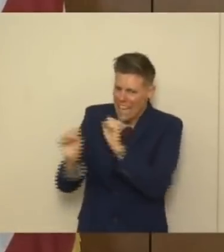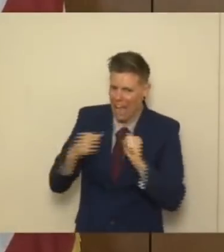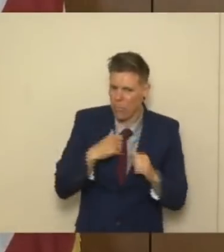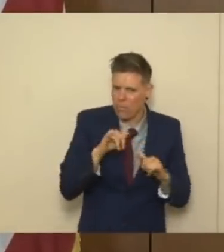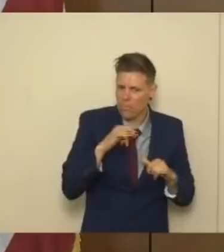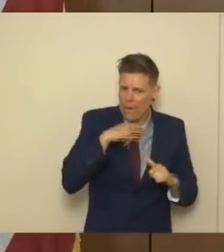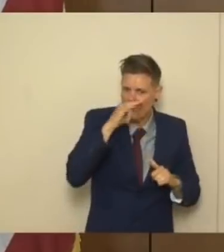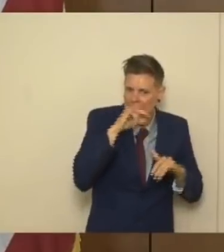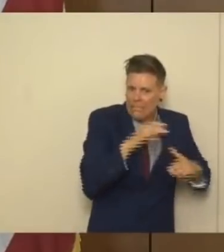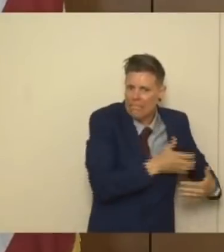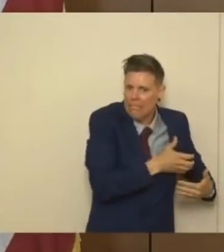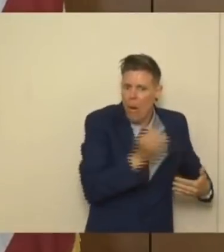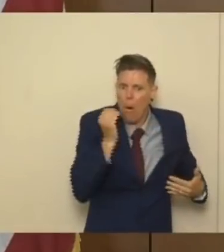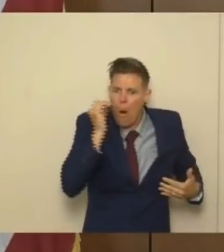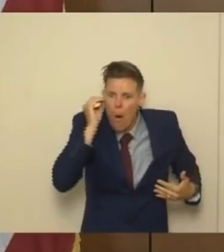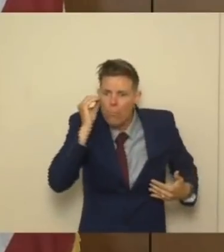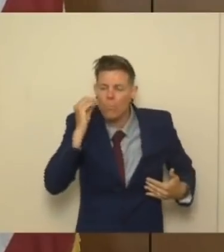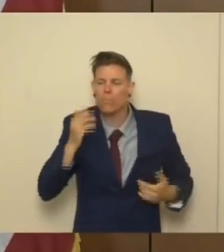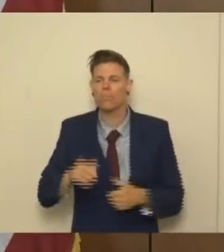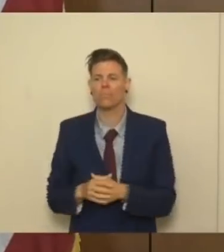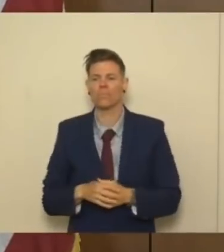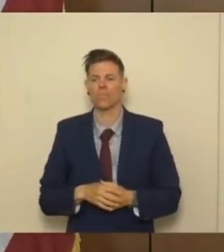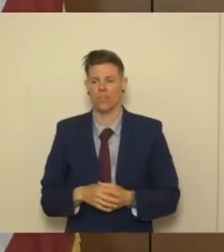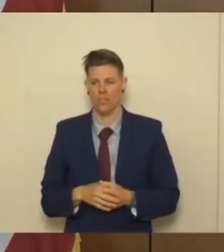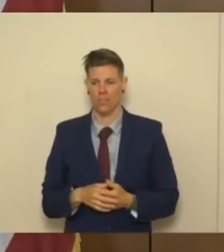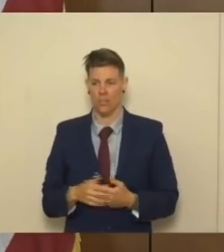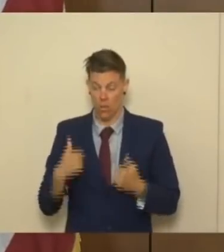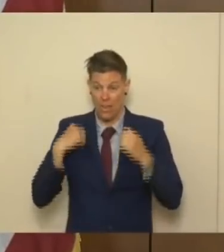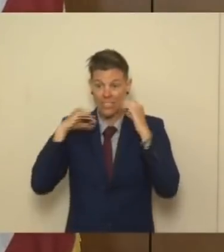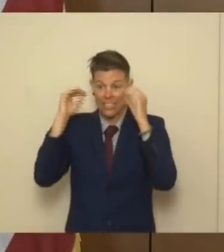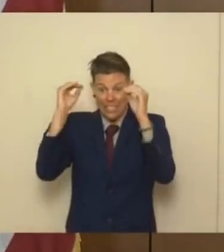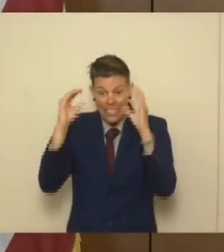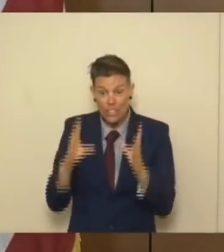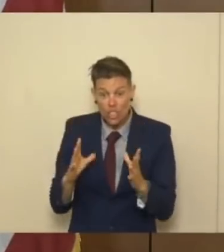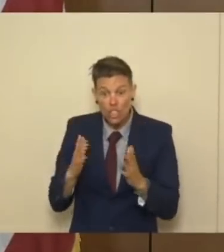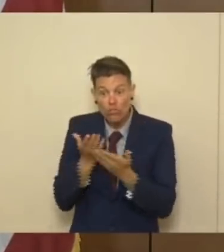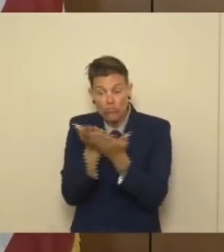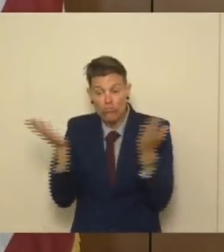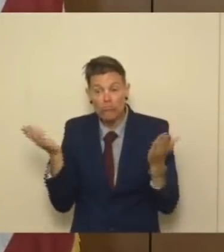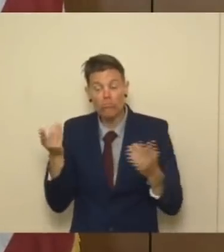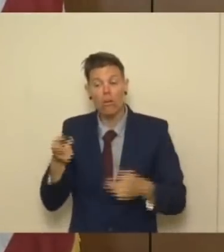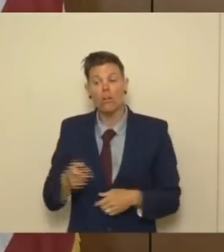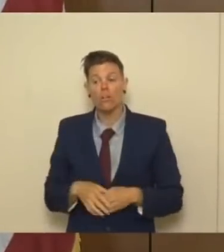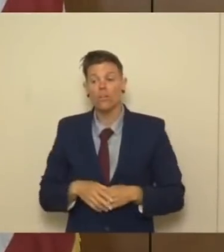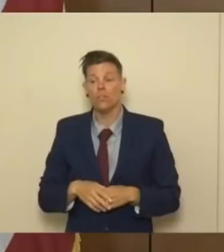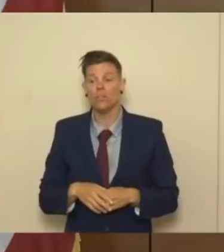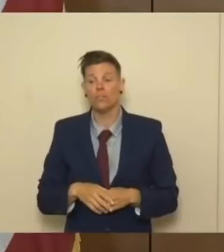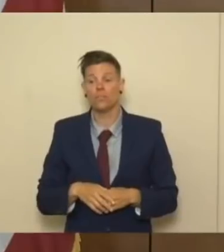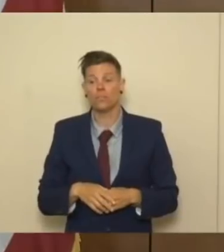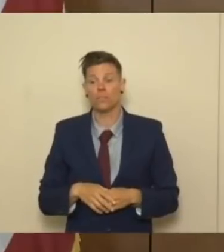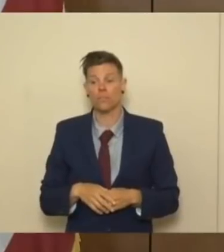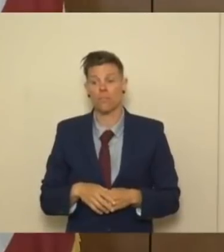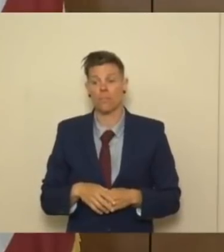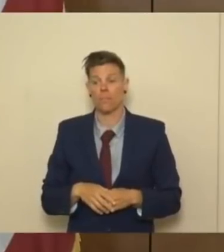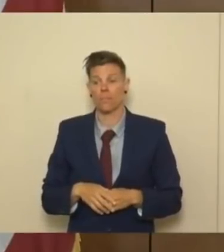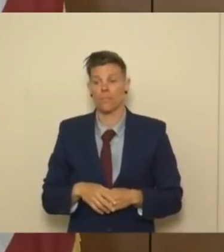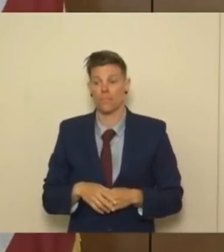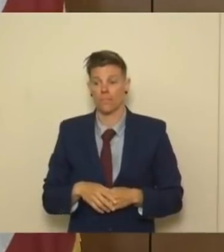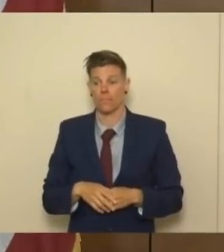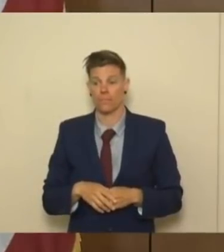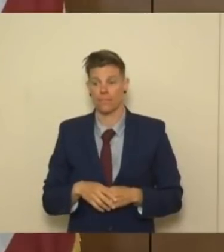educators. We're the fourth state in the country to have the highest median age of